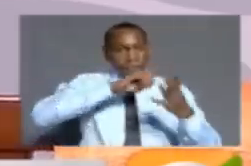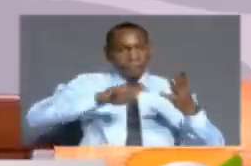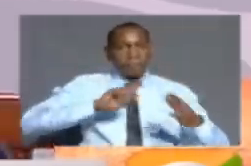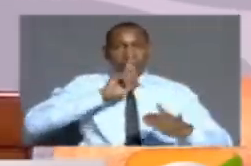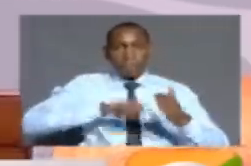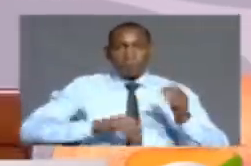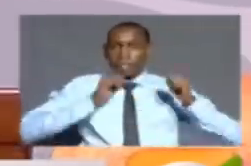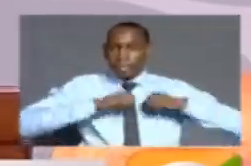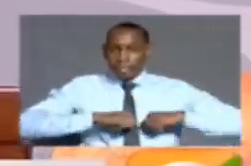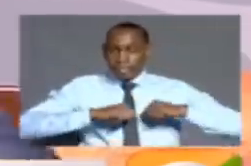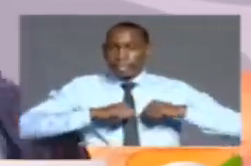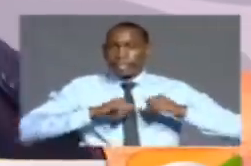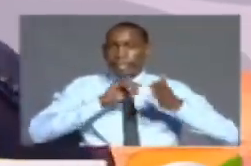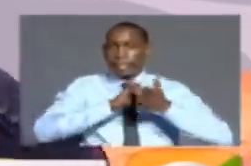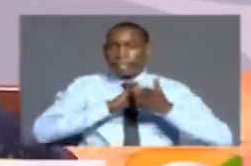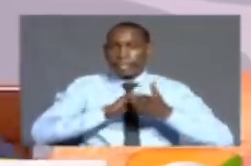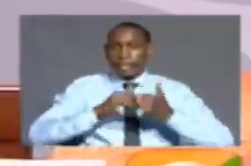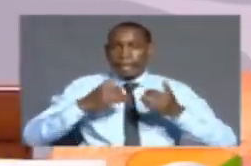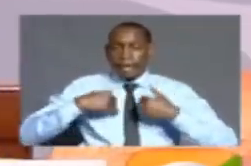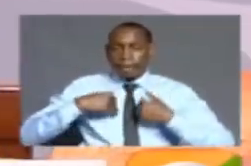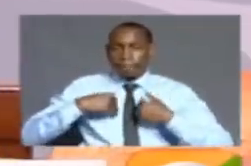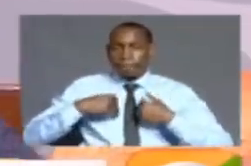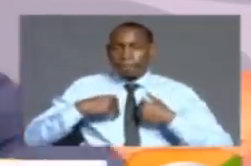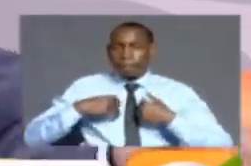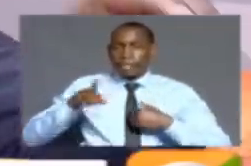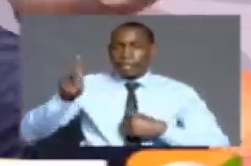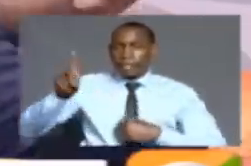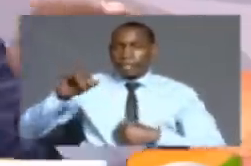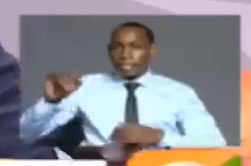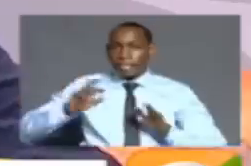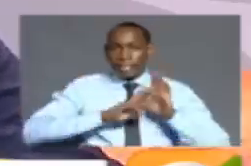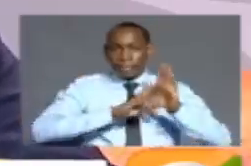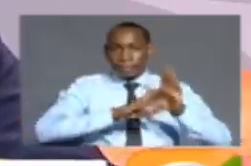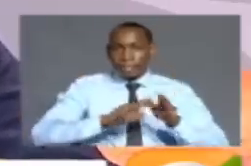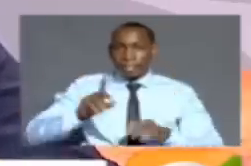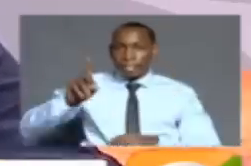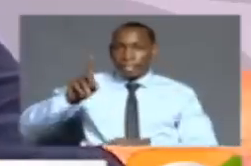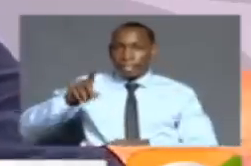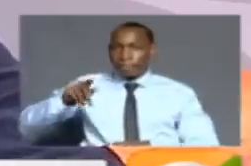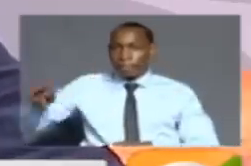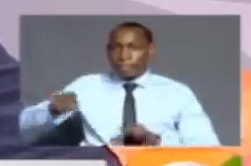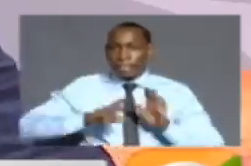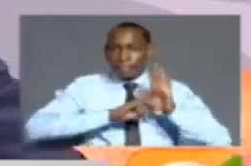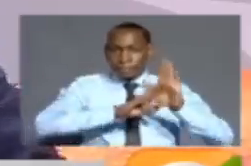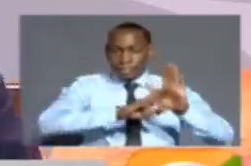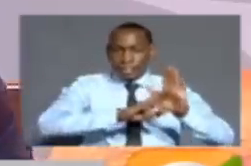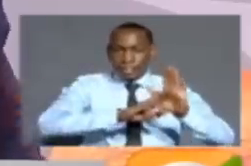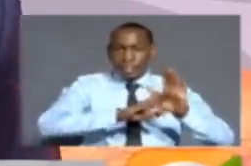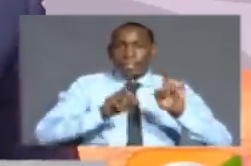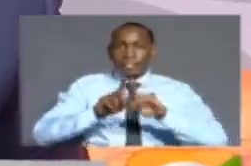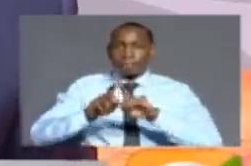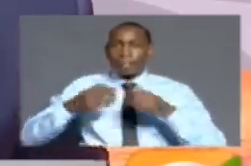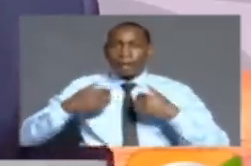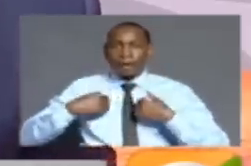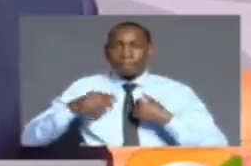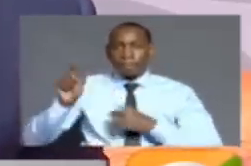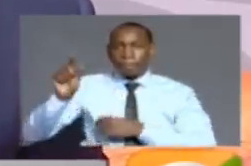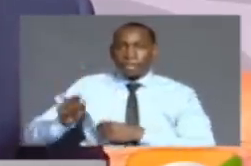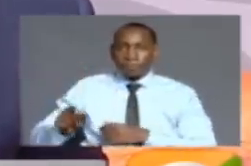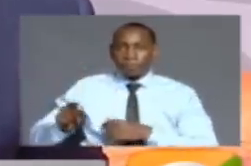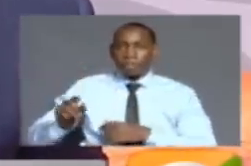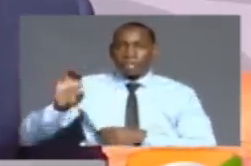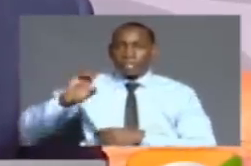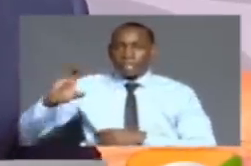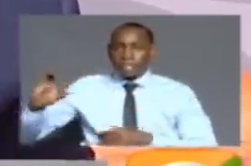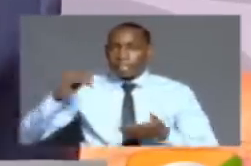in our sitting of PAC, we are going to have somebody from DCI, we are going to have somebody from DPP, and we're also going to have somebody from Ethics and